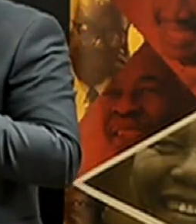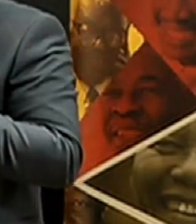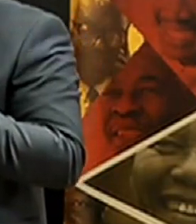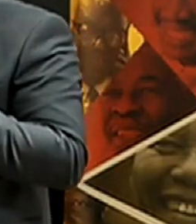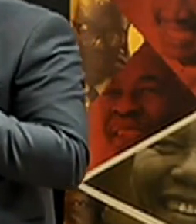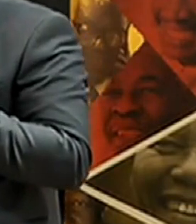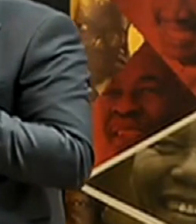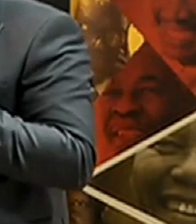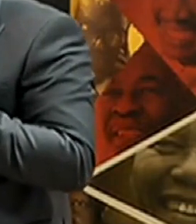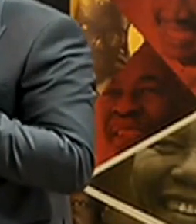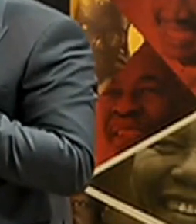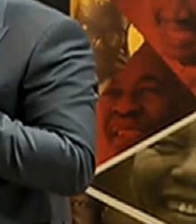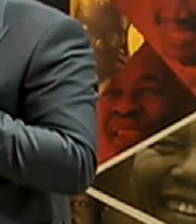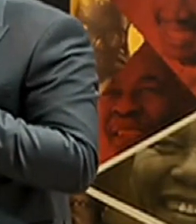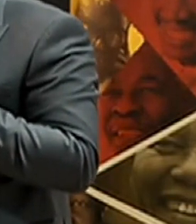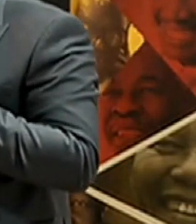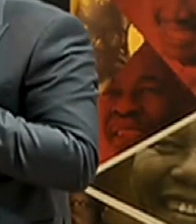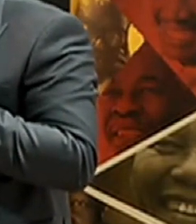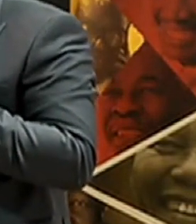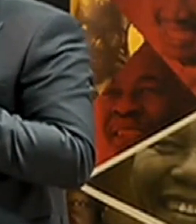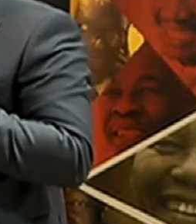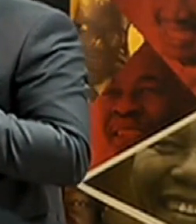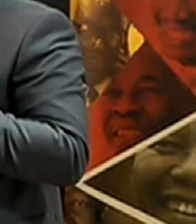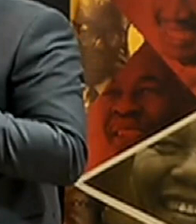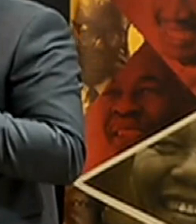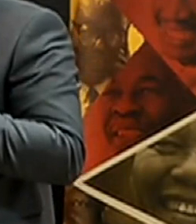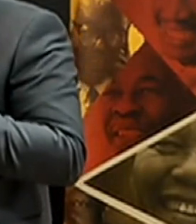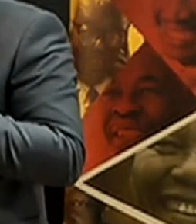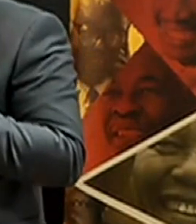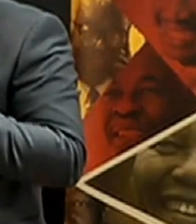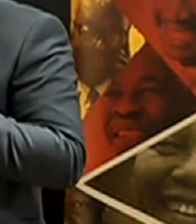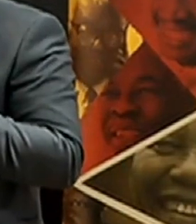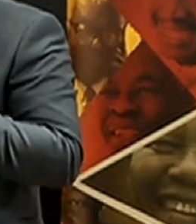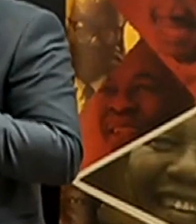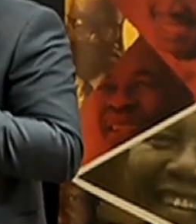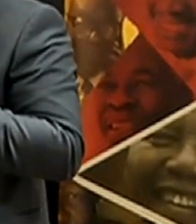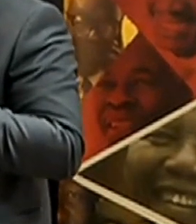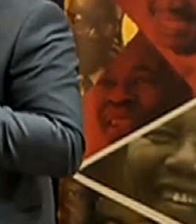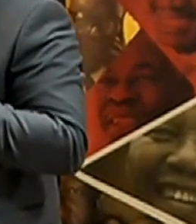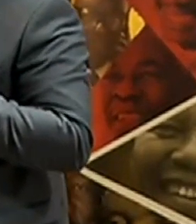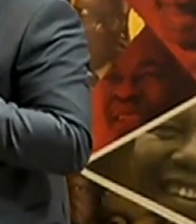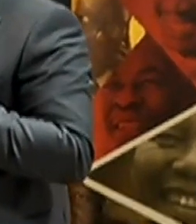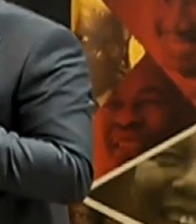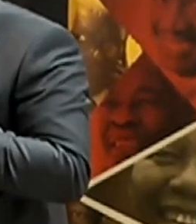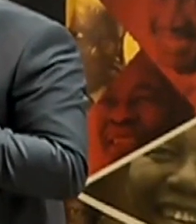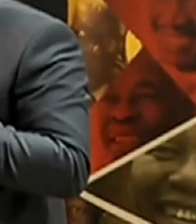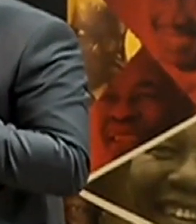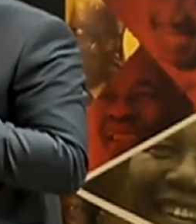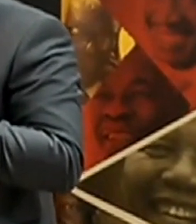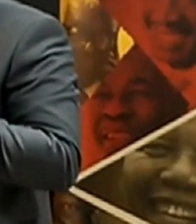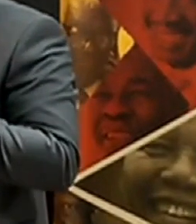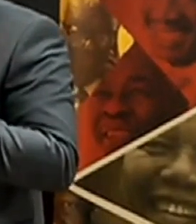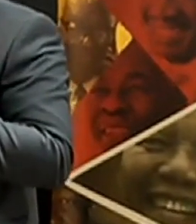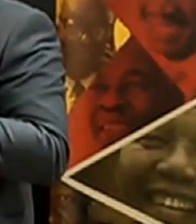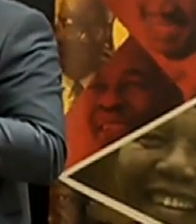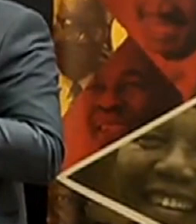3,300 beds when completed. To ensure that we are prepared for the surge of patients with COVID-19